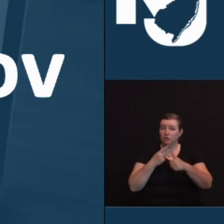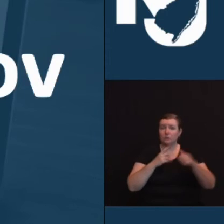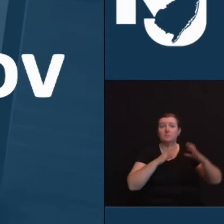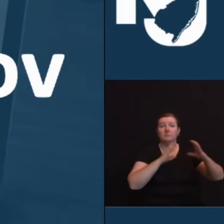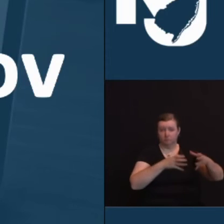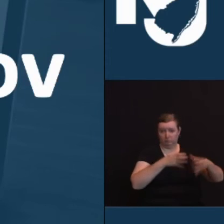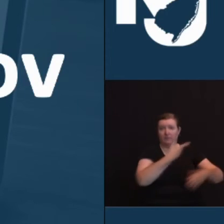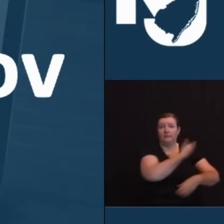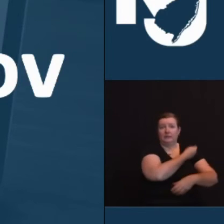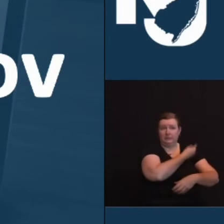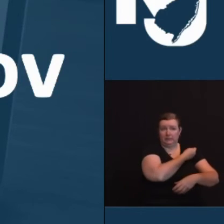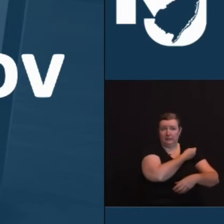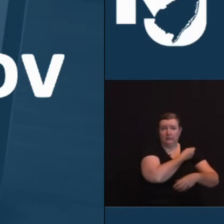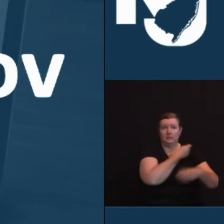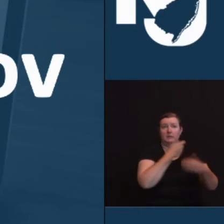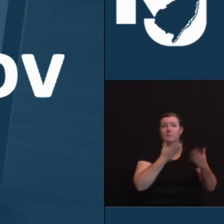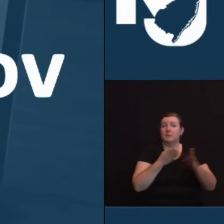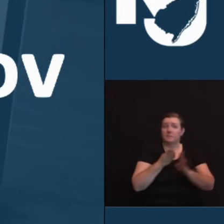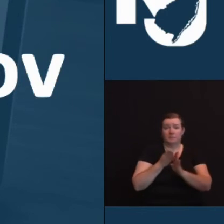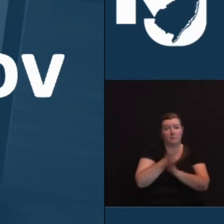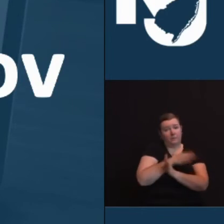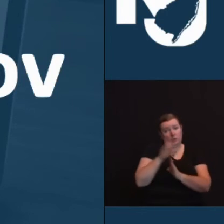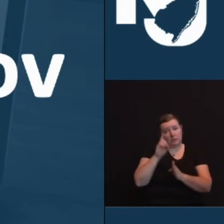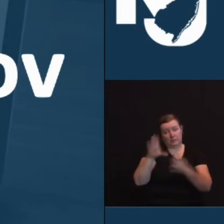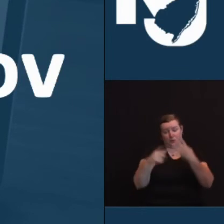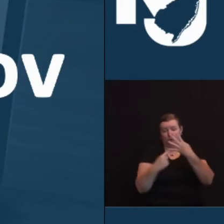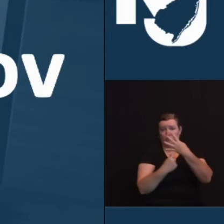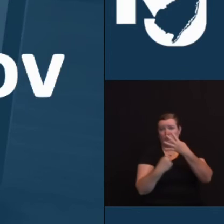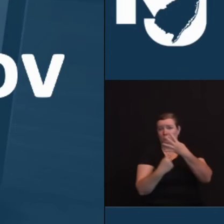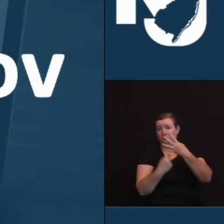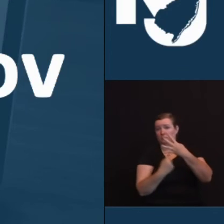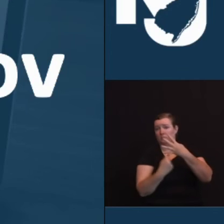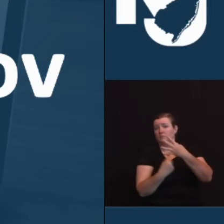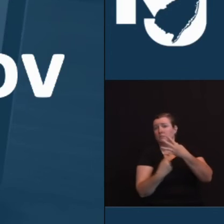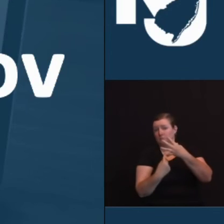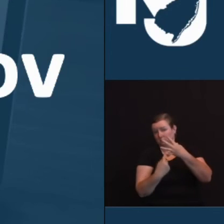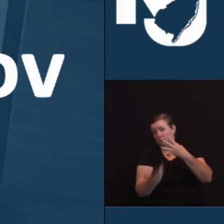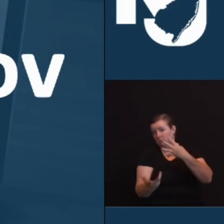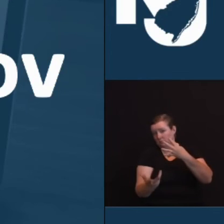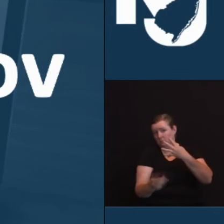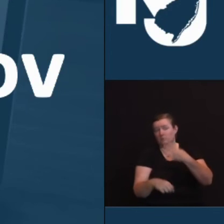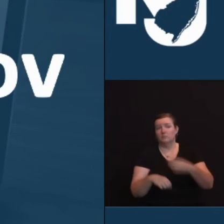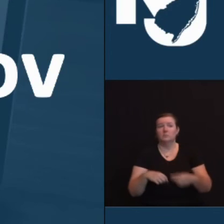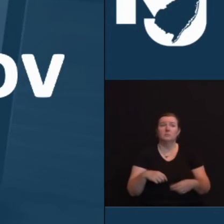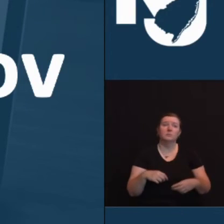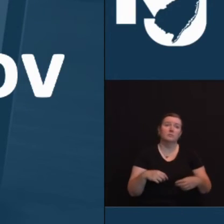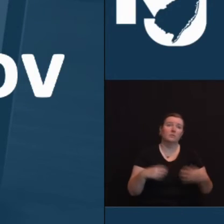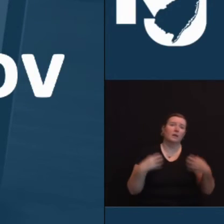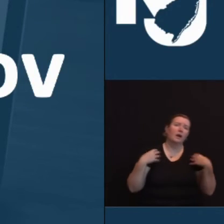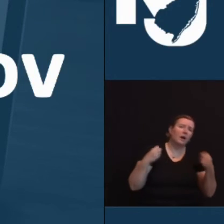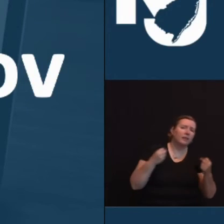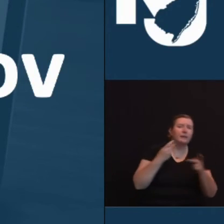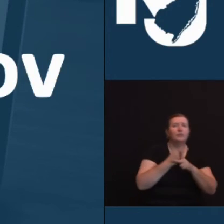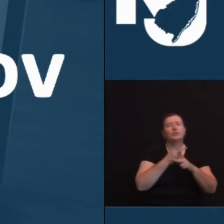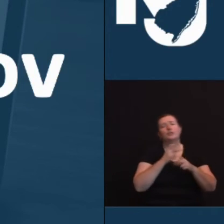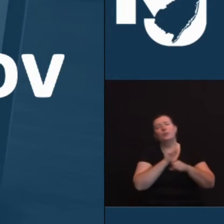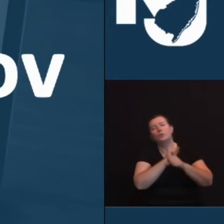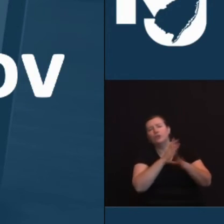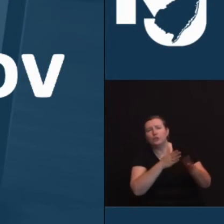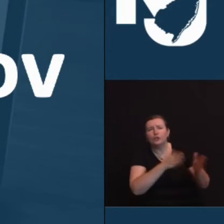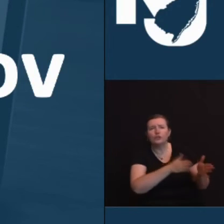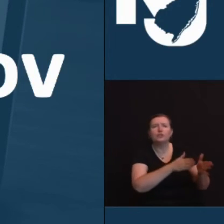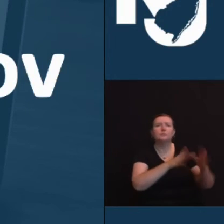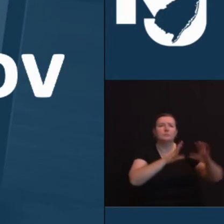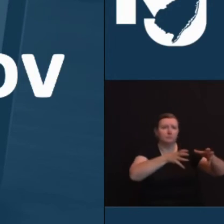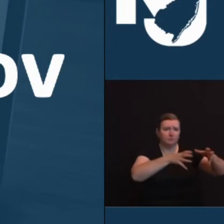through, obviously, first and foremost, vulnerable communities, frontline healthcare workers, and whatnot, but probably by spring to the broad